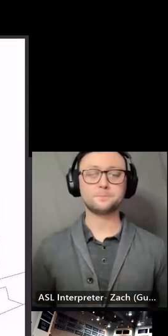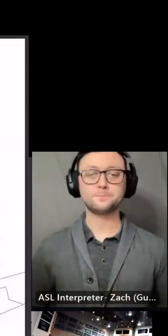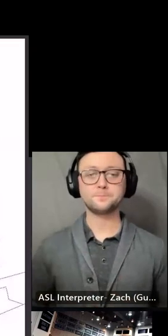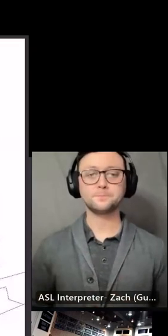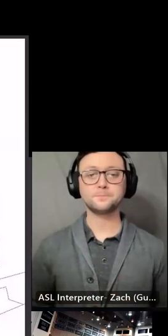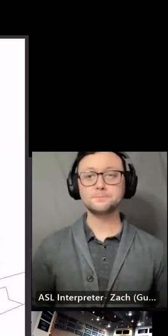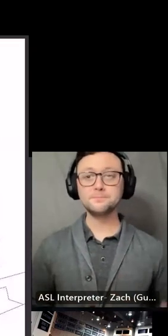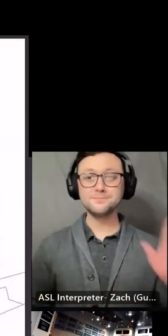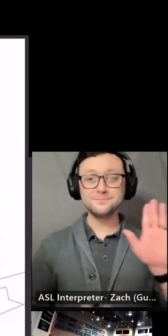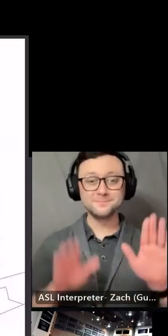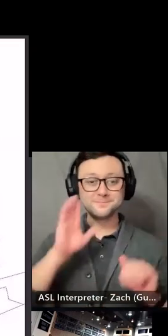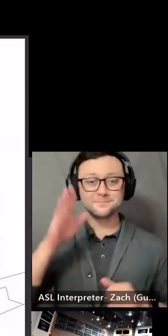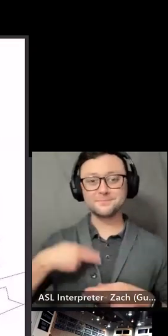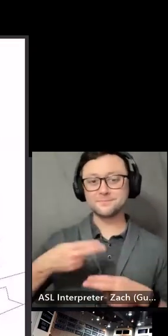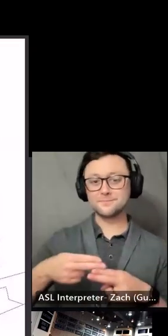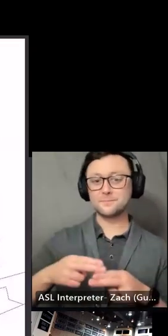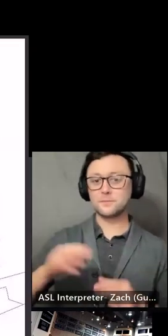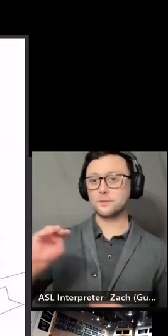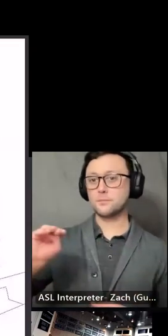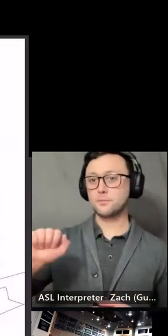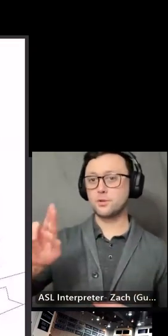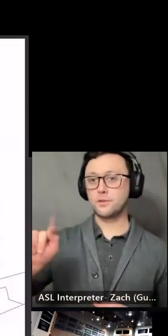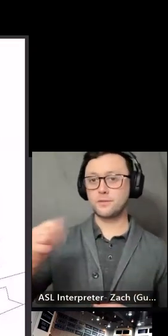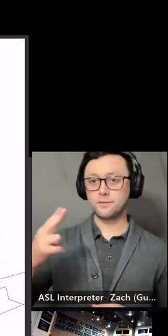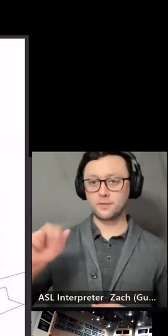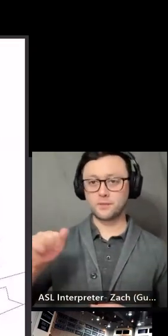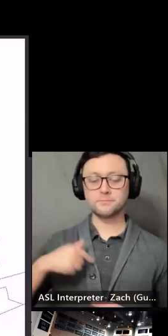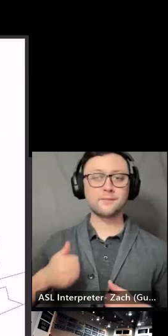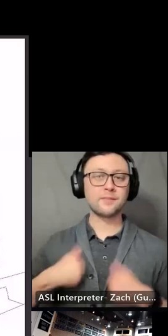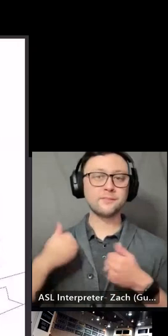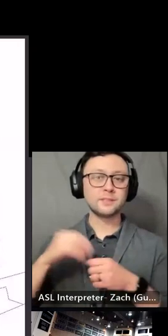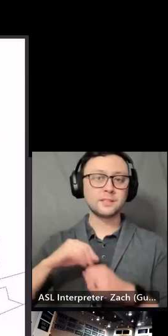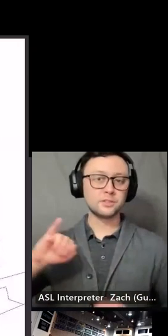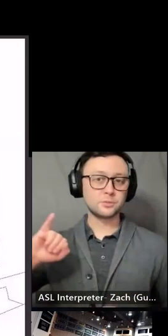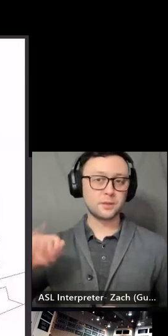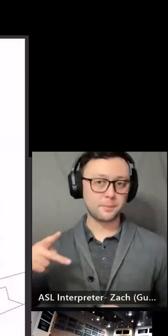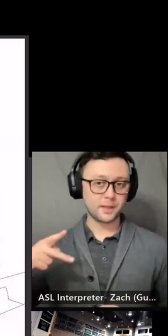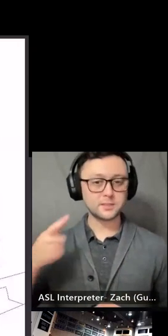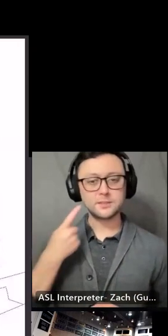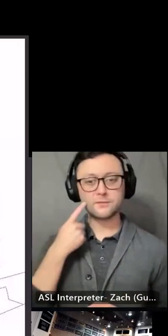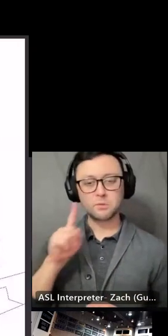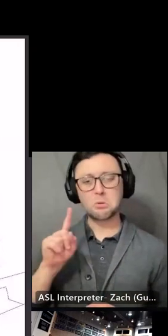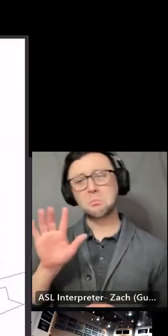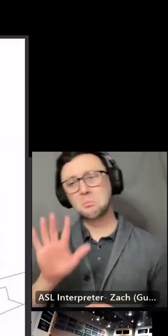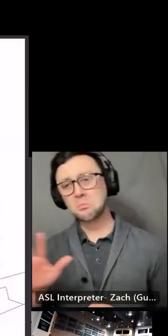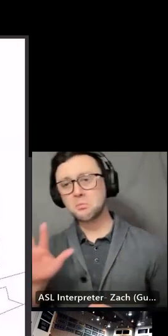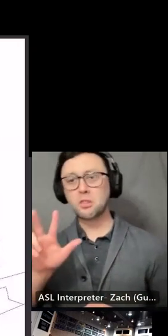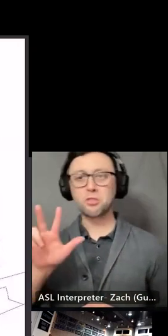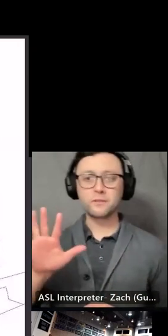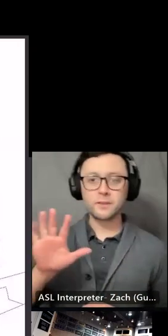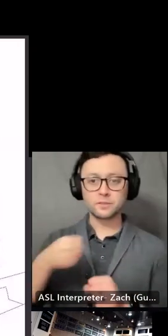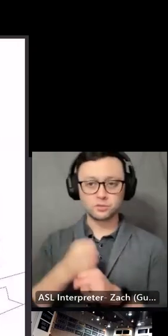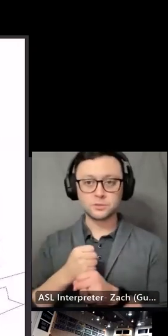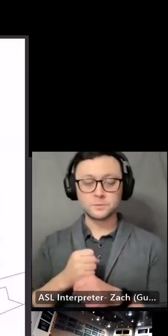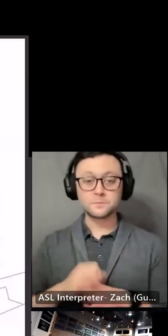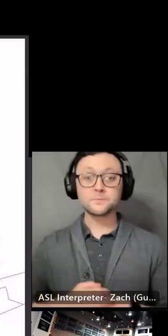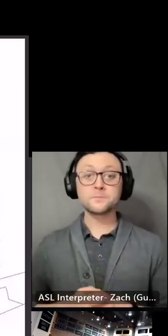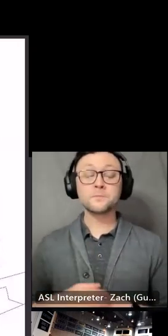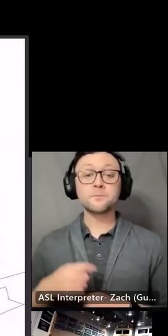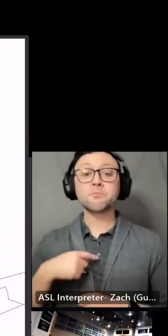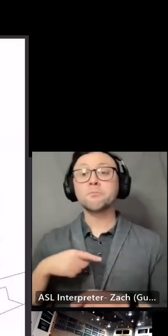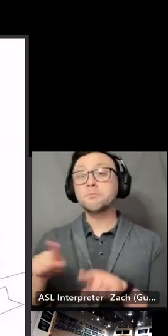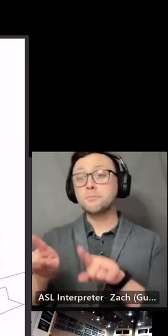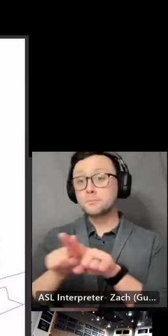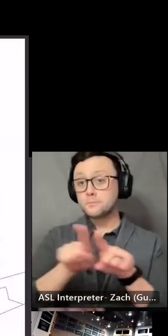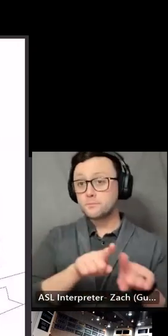Hi, my name is Martha Karcher, and I've lived in Jamaica Plain for about 35 years. And I also